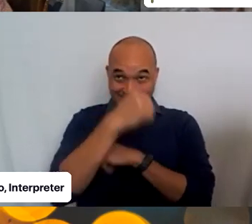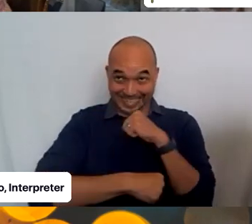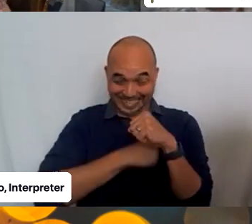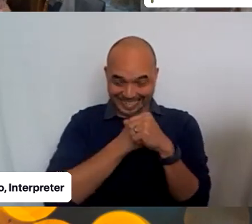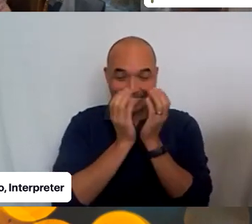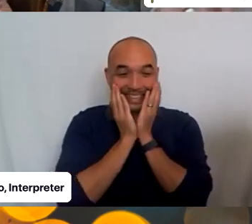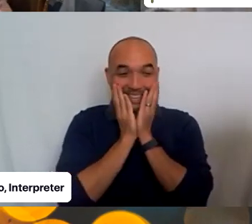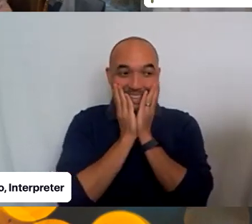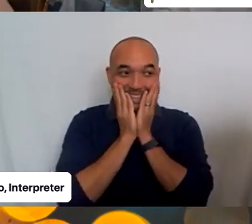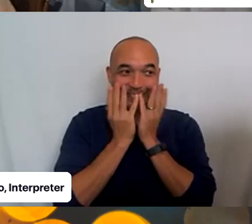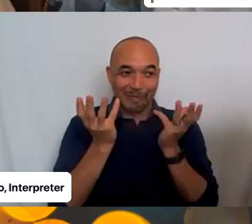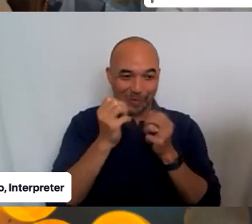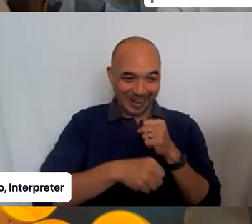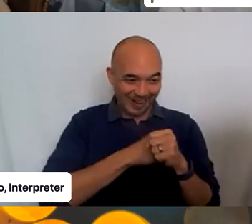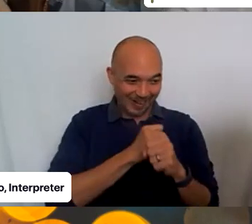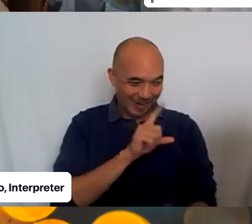that?